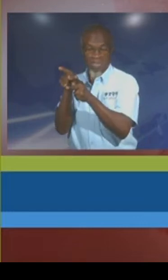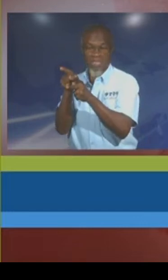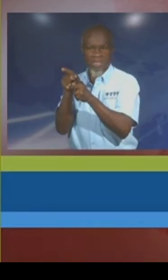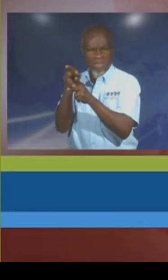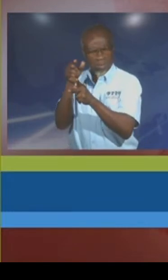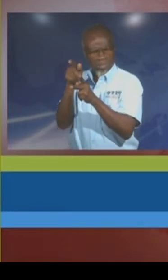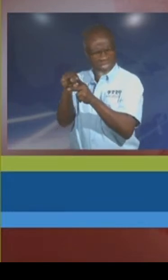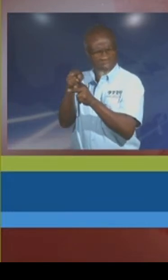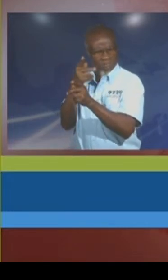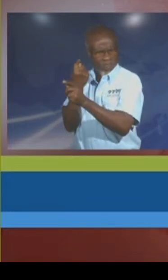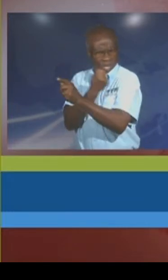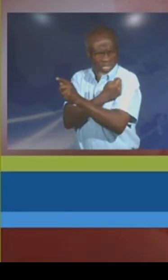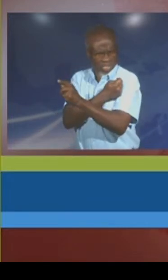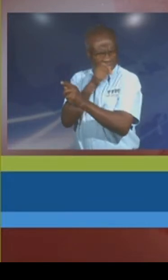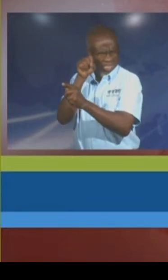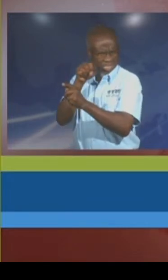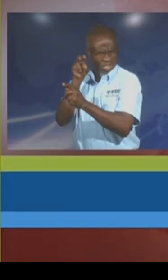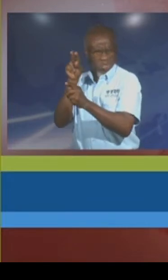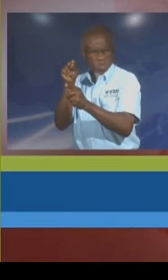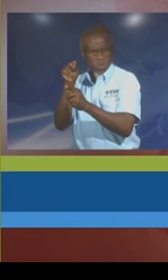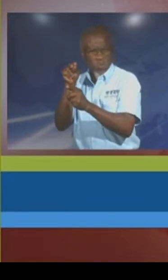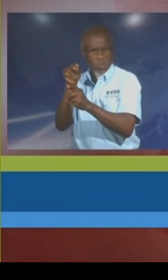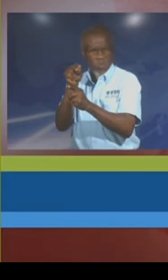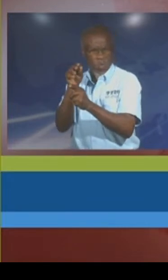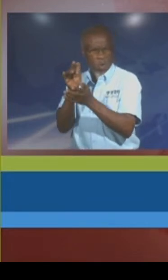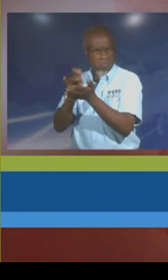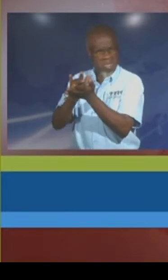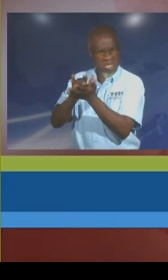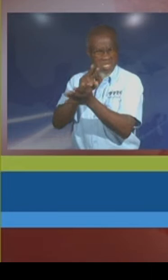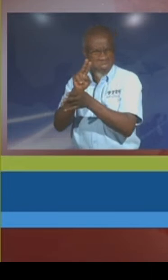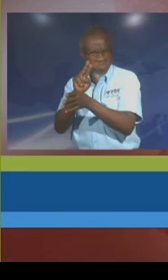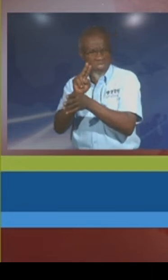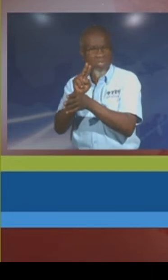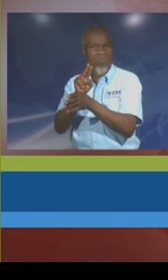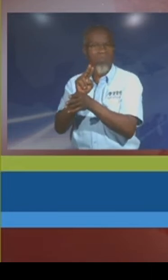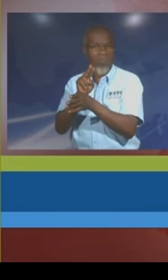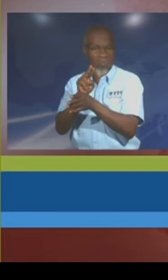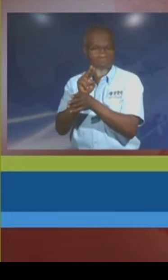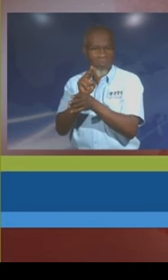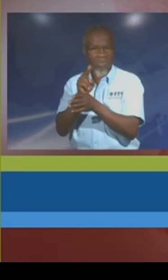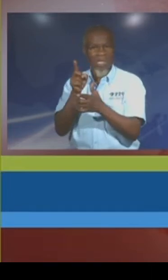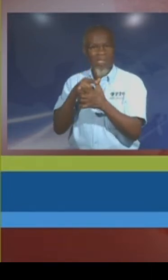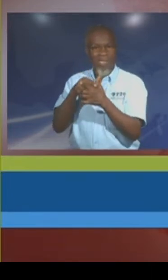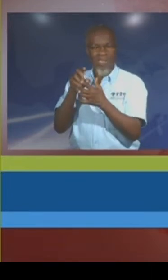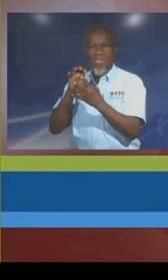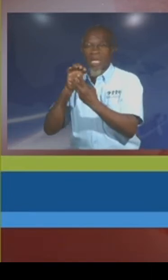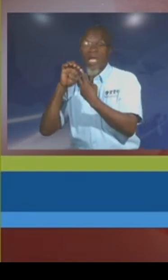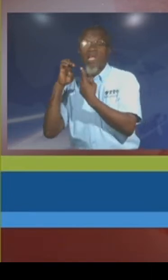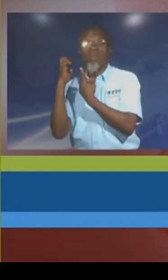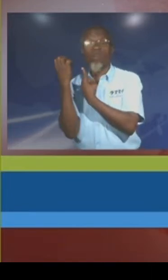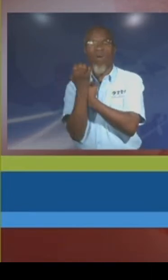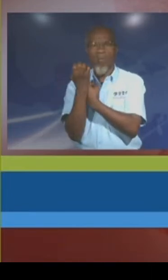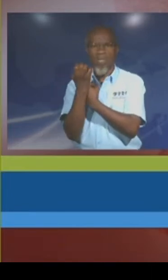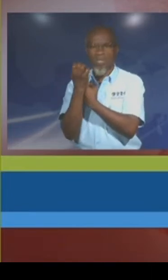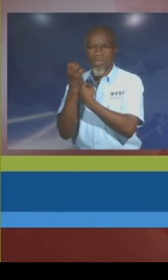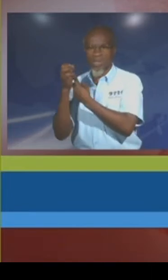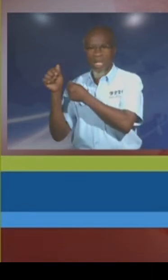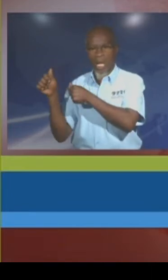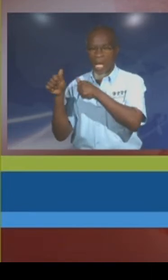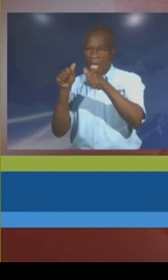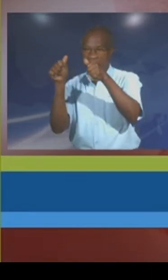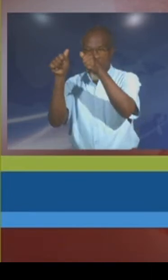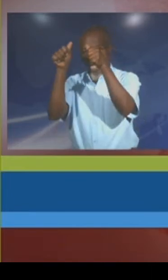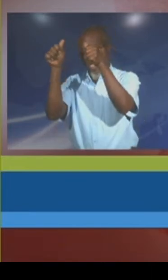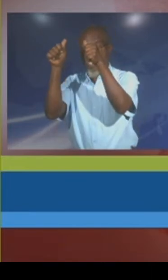illness, types of medication you may be on, and in the environment, airflow, household, healthcare facility, or if